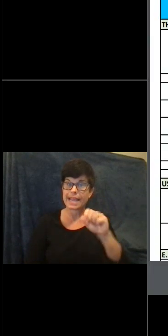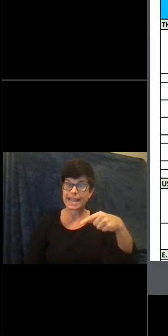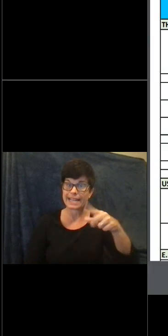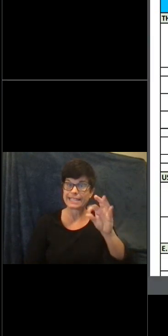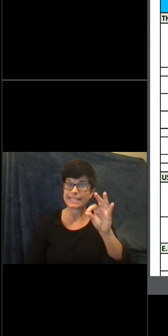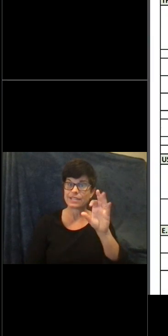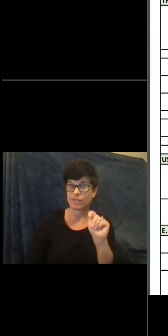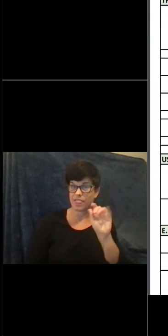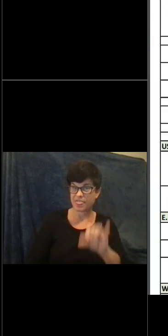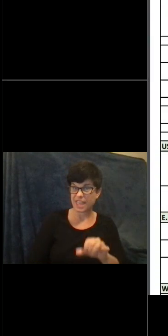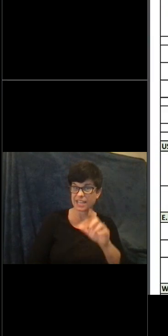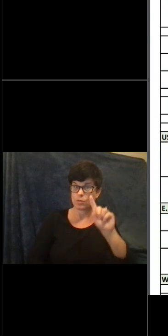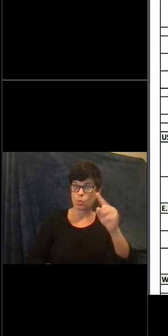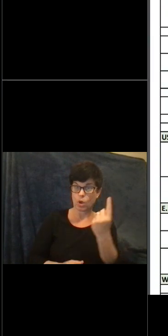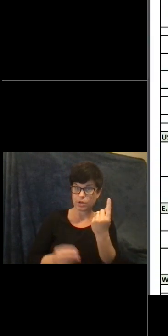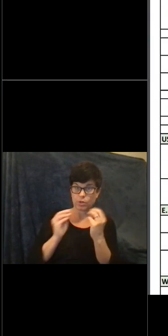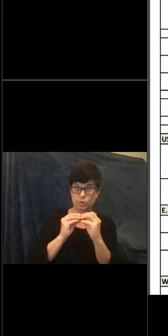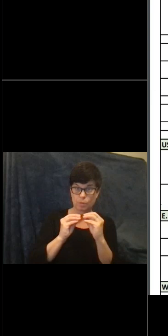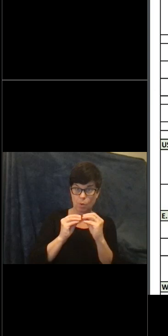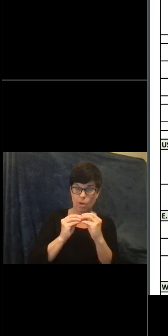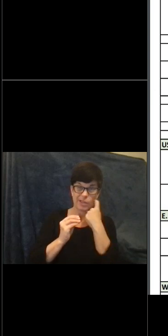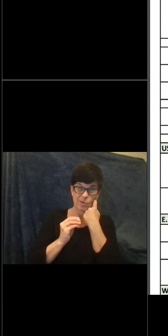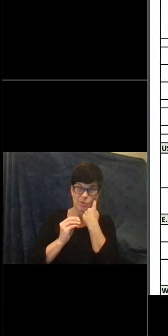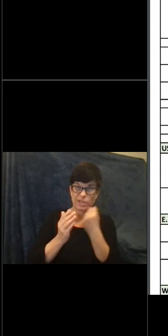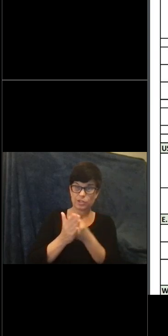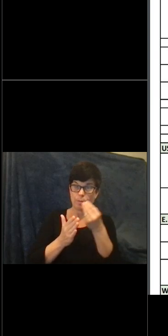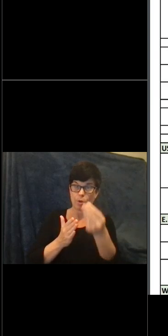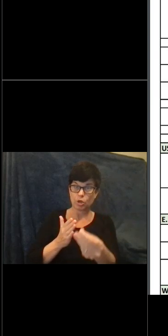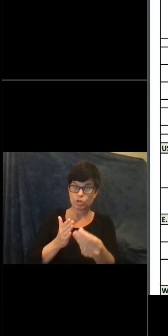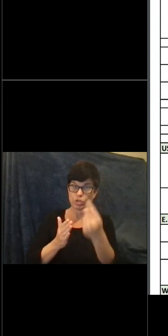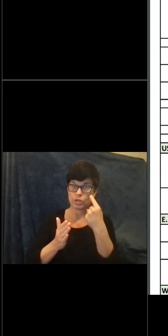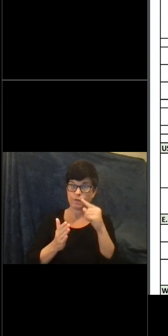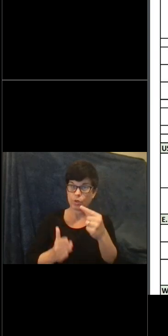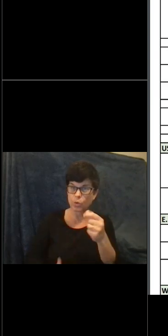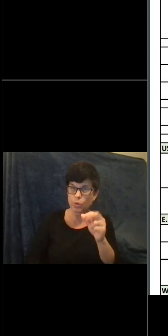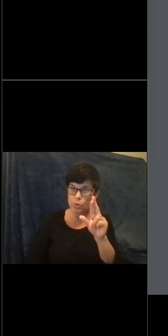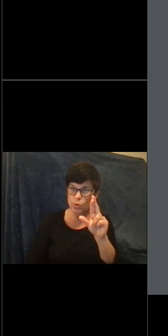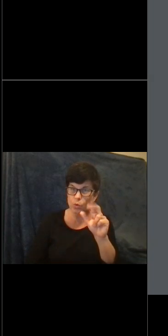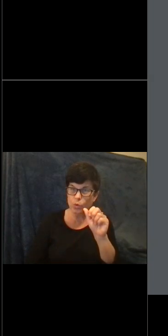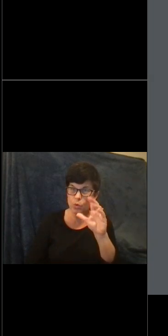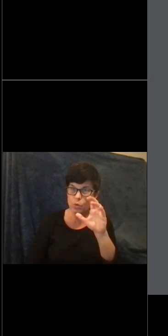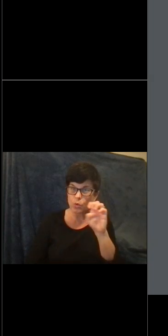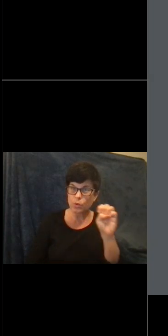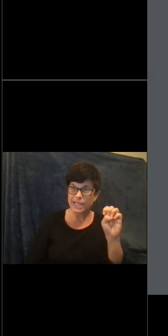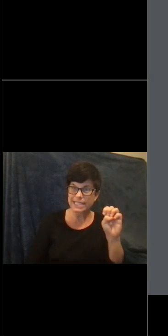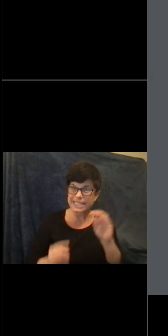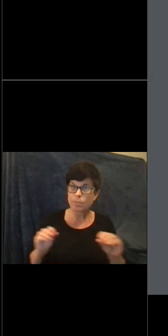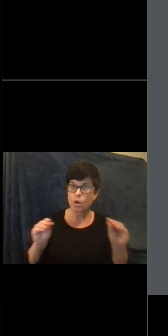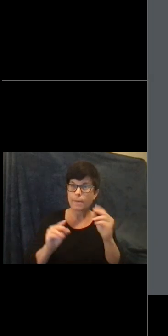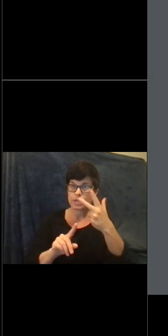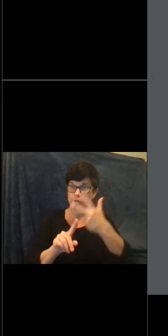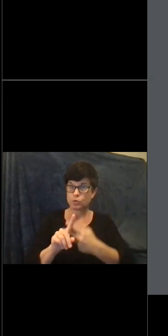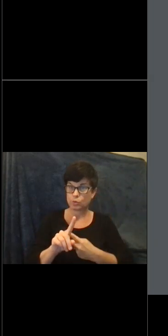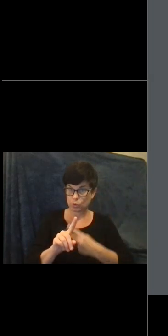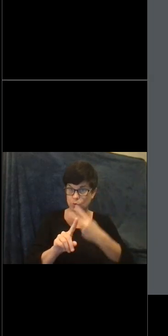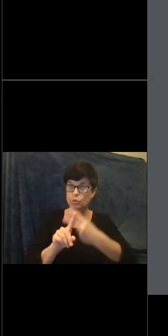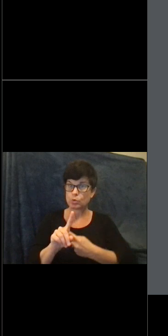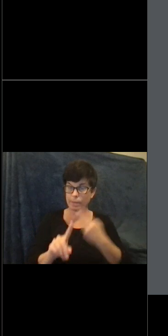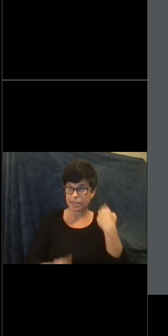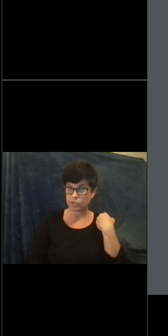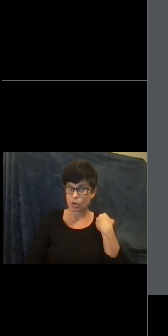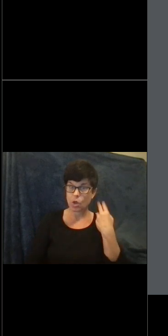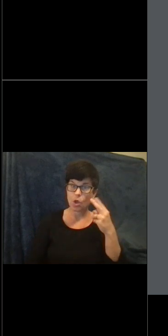than what your recent purchase for the Gracie property actually 2 months ago. And then if